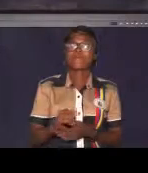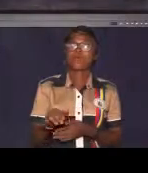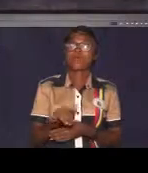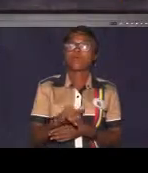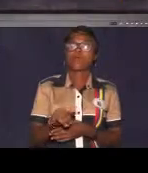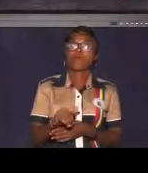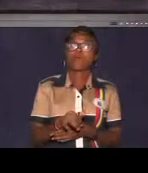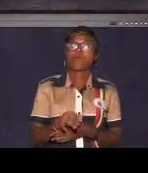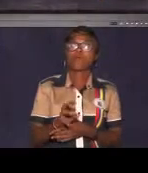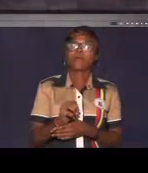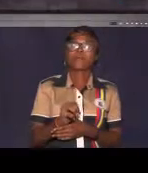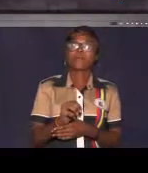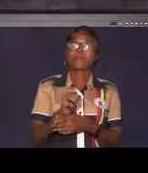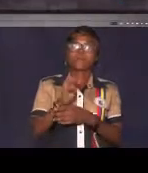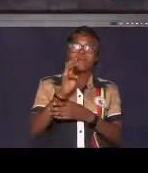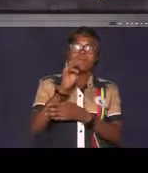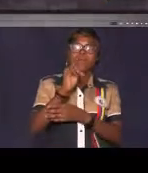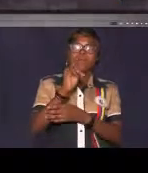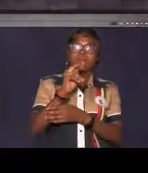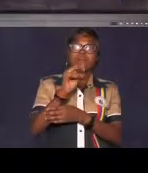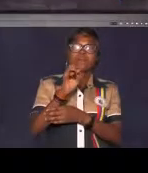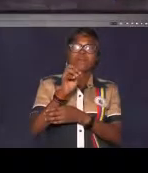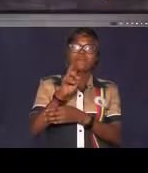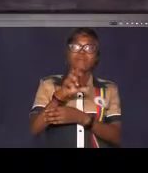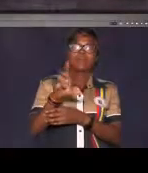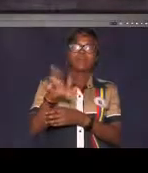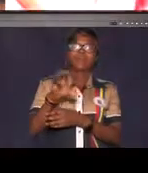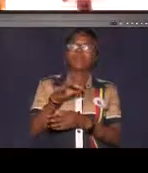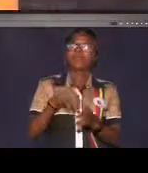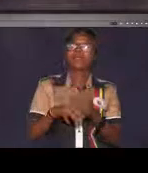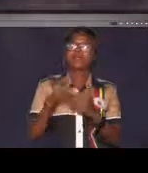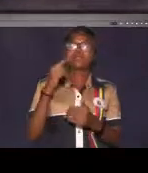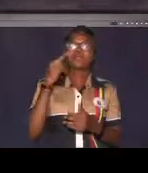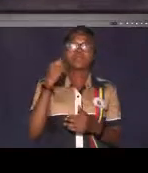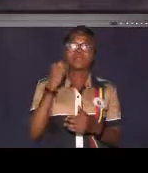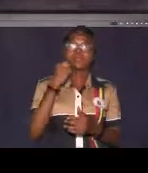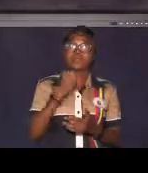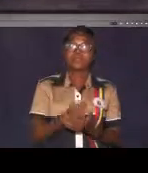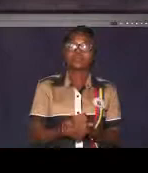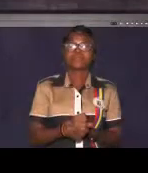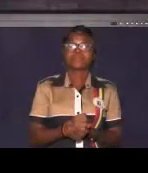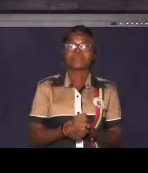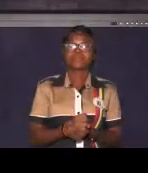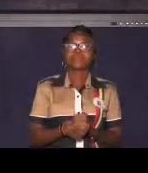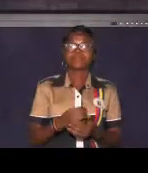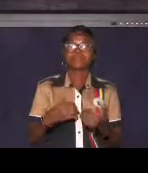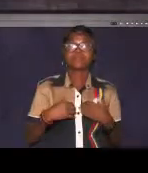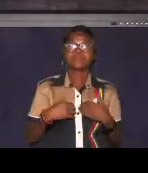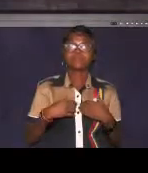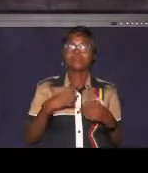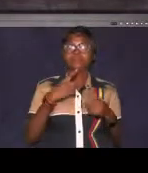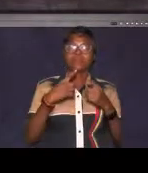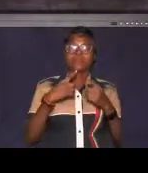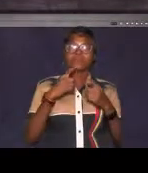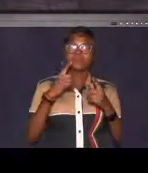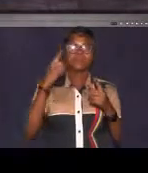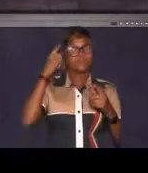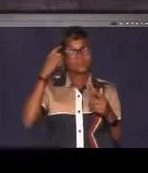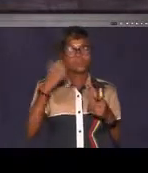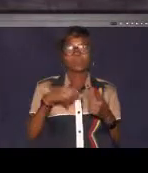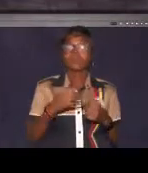petroleum. Common minerals in Nigeria. Let's look at more examples of common mineral. I've talked